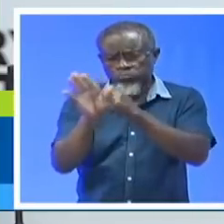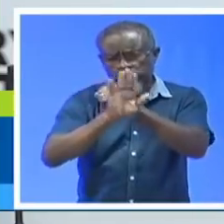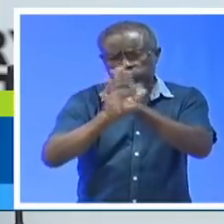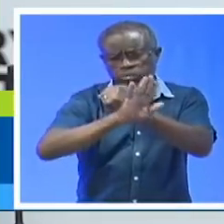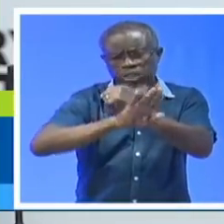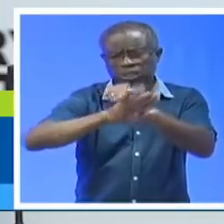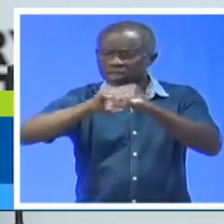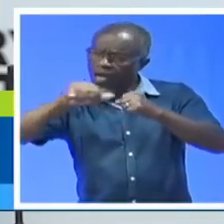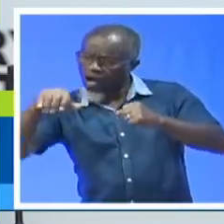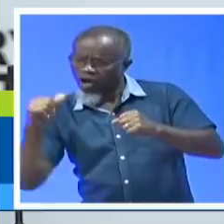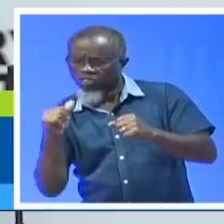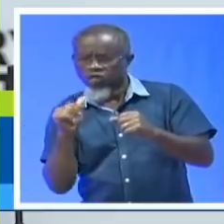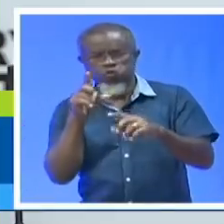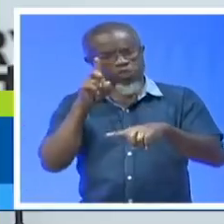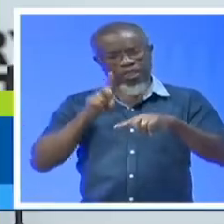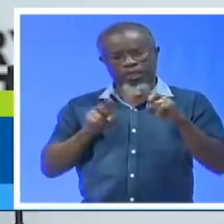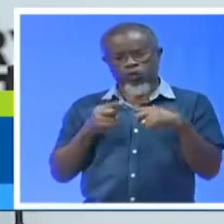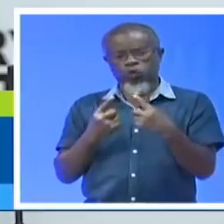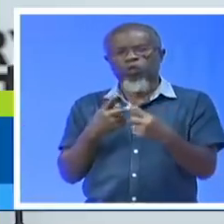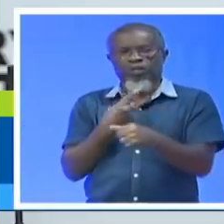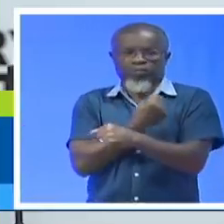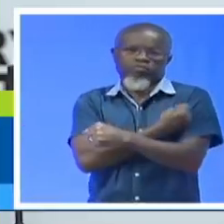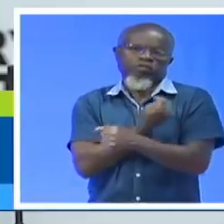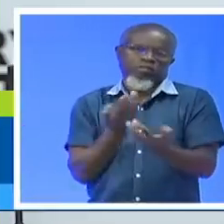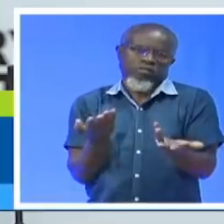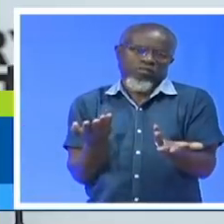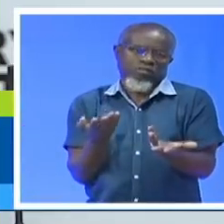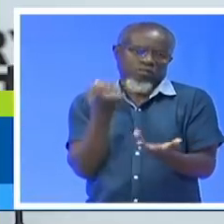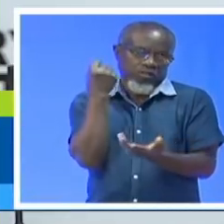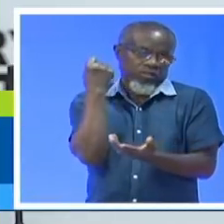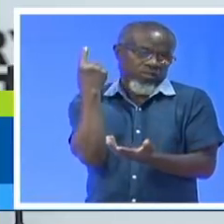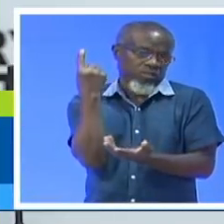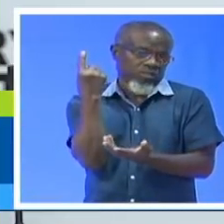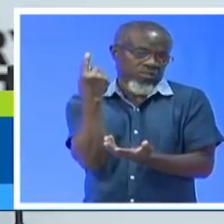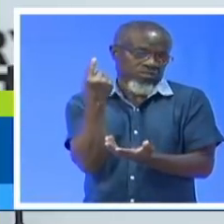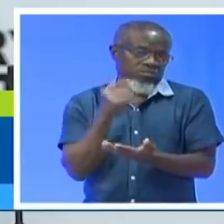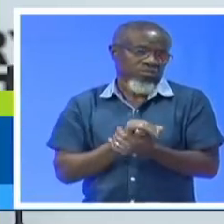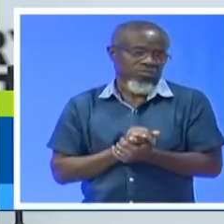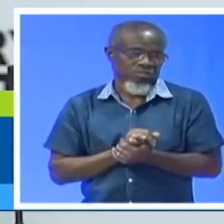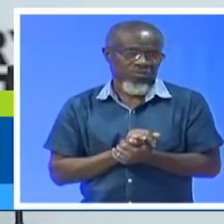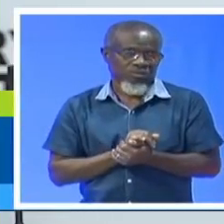those who cannot be vaccinated at this point in time. So,